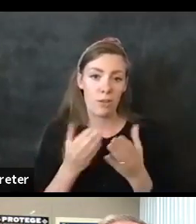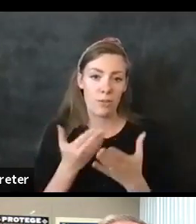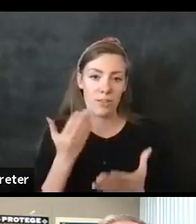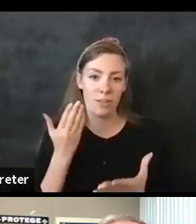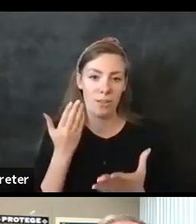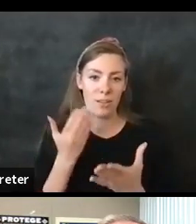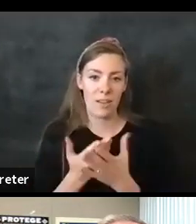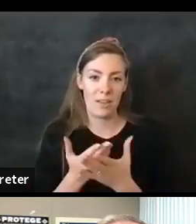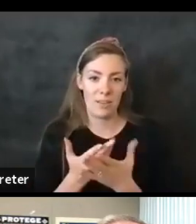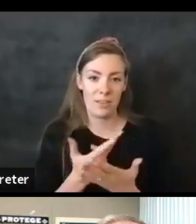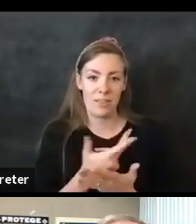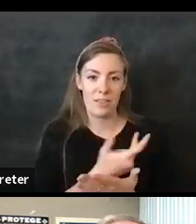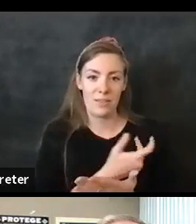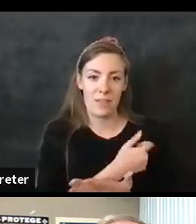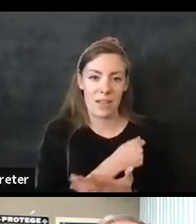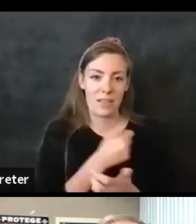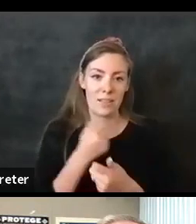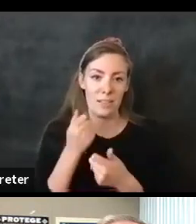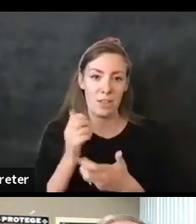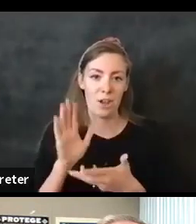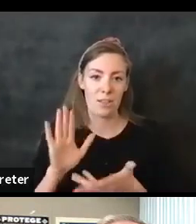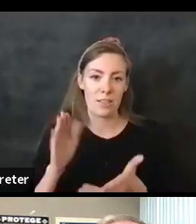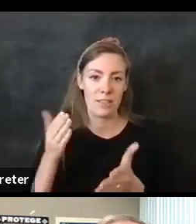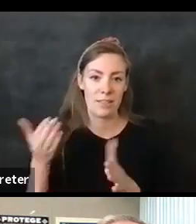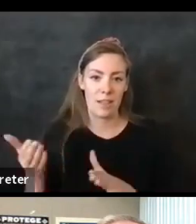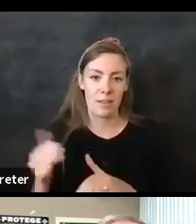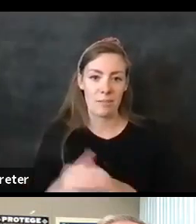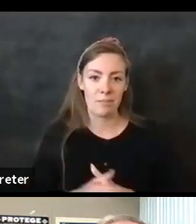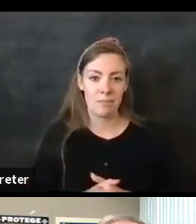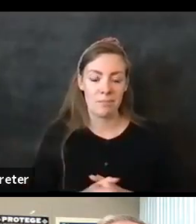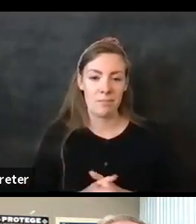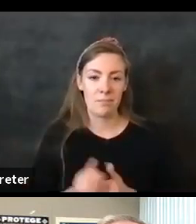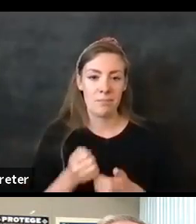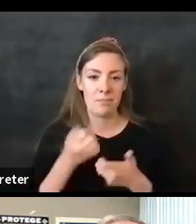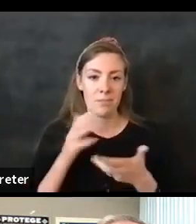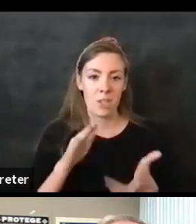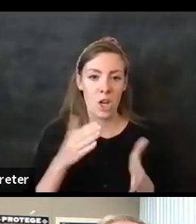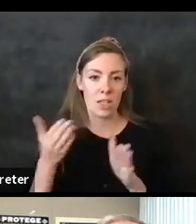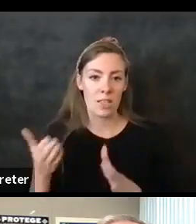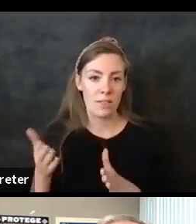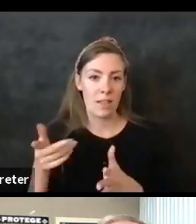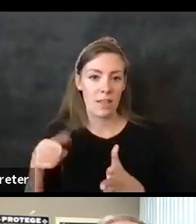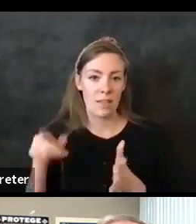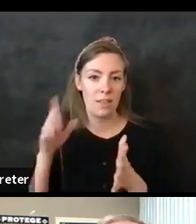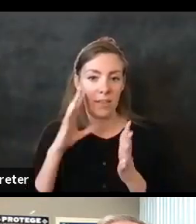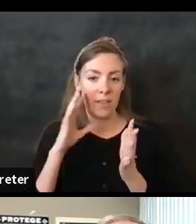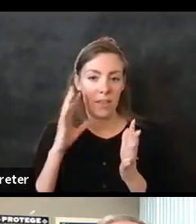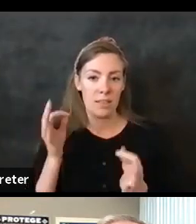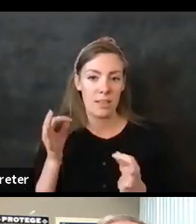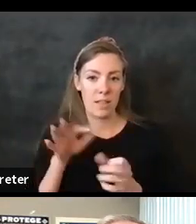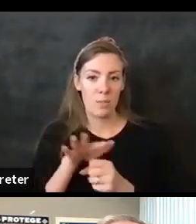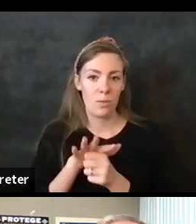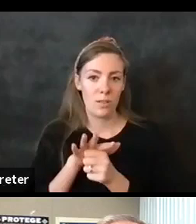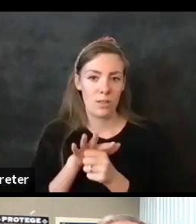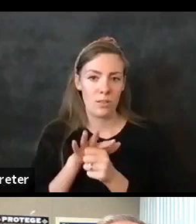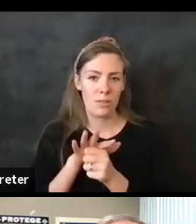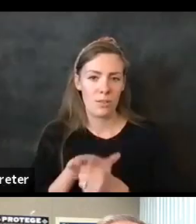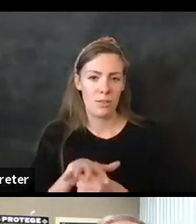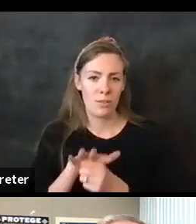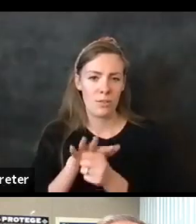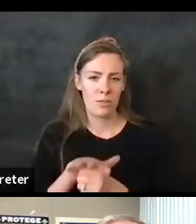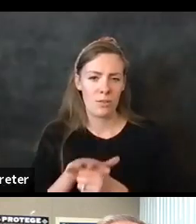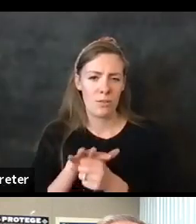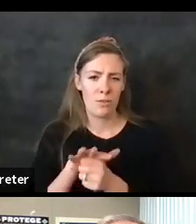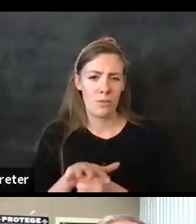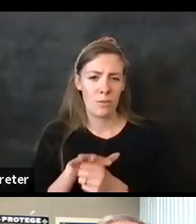that the vaccine caused the death in this case. The cause of death was determined to be stress cardiomyopathy with